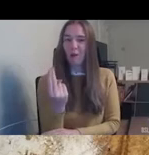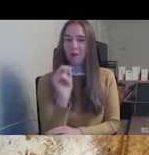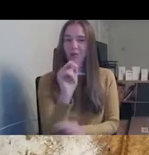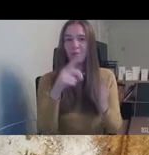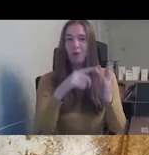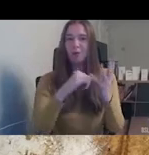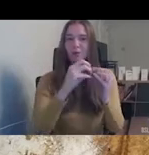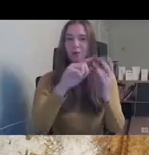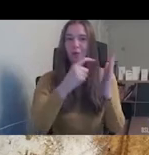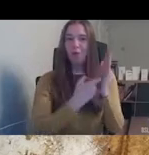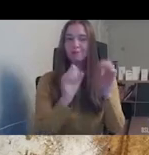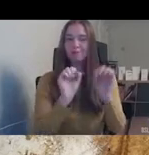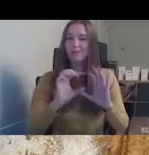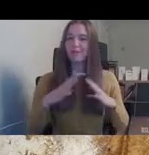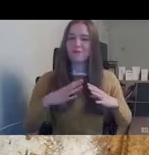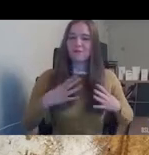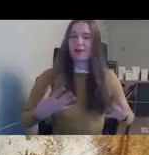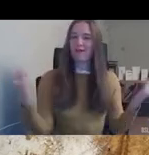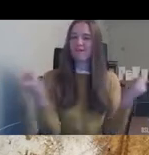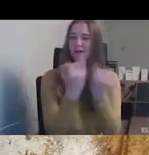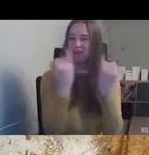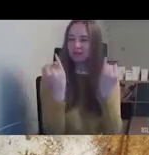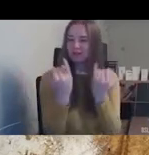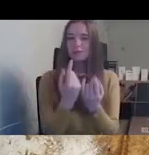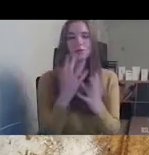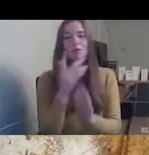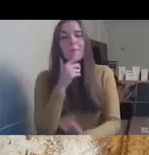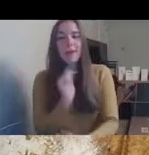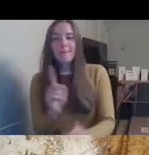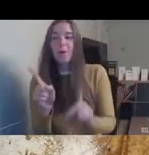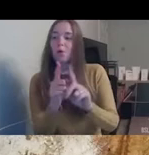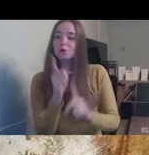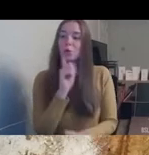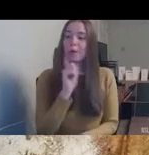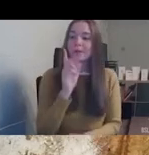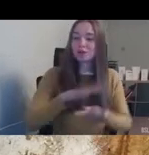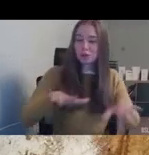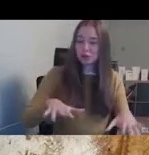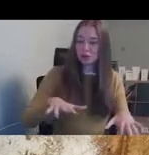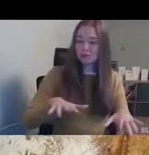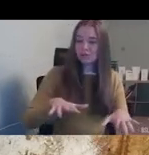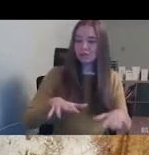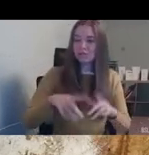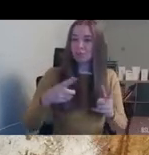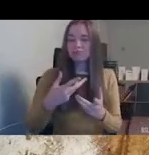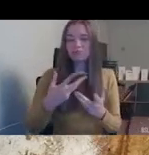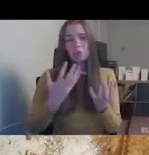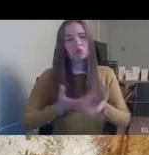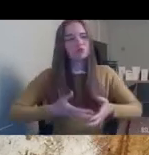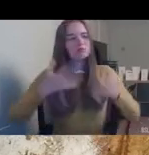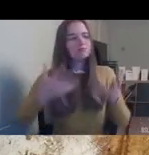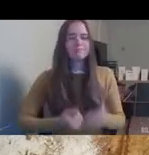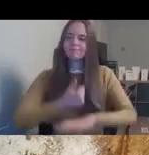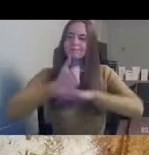The freedom fighters were not just men, but women and children who staged huge, complex military